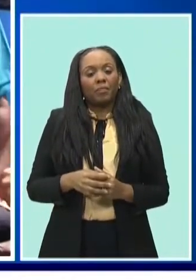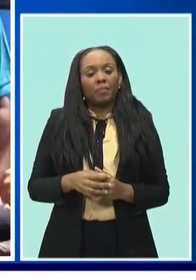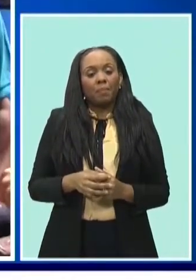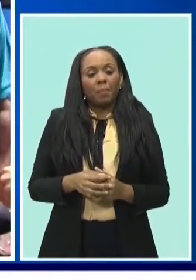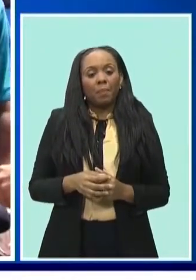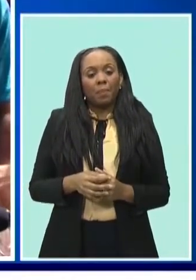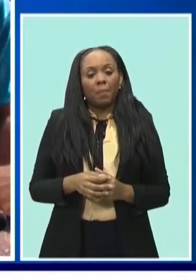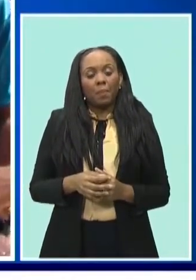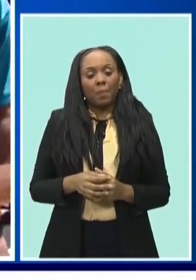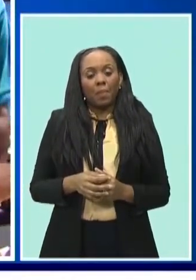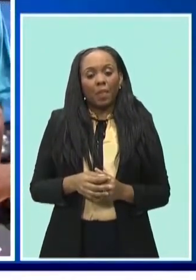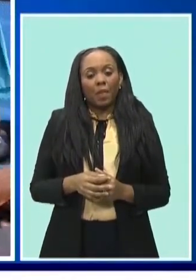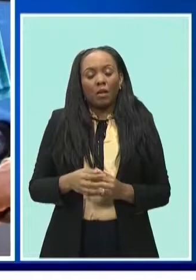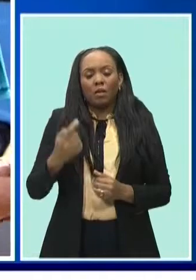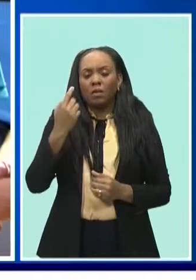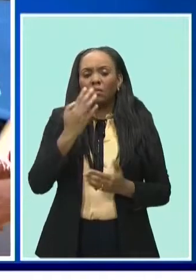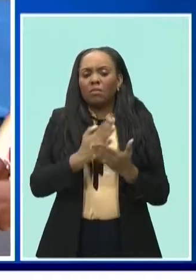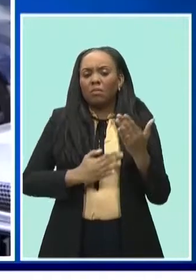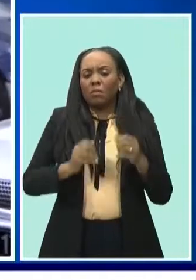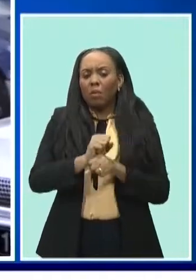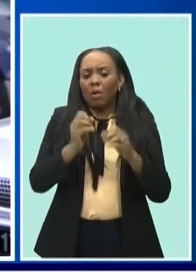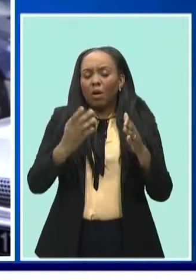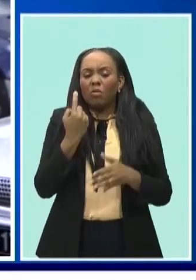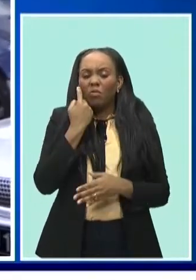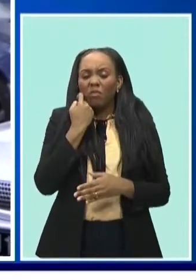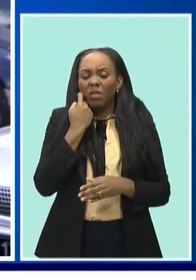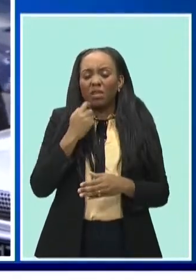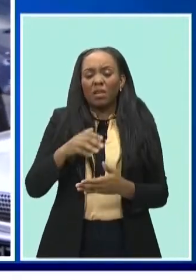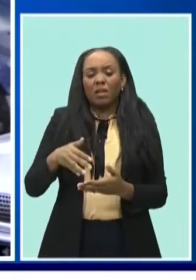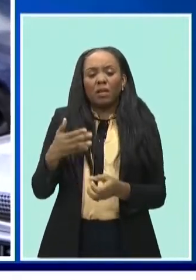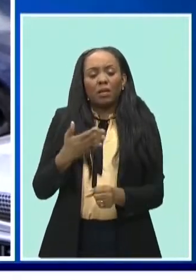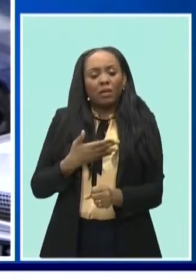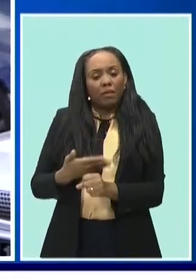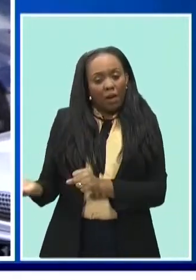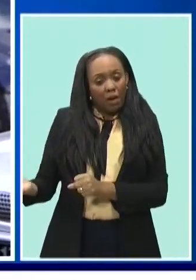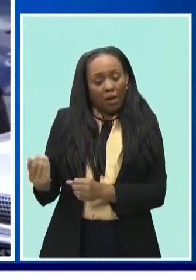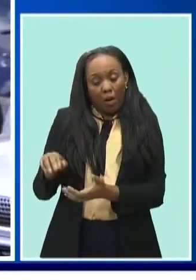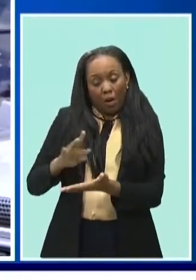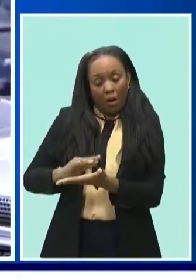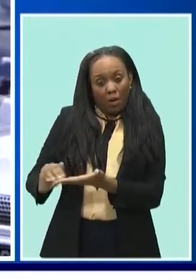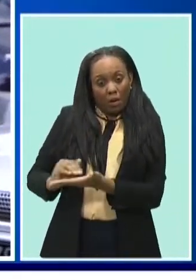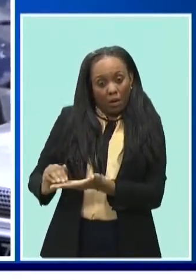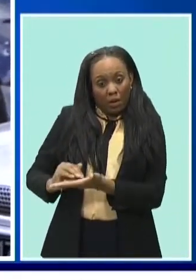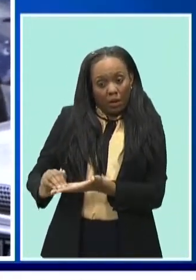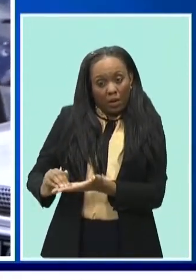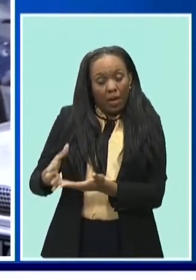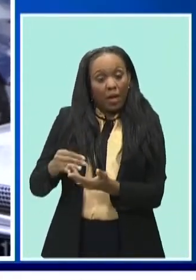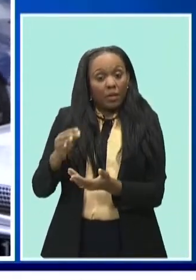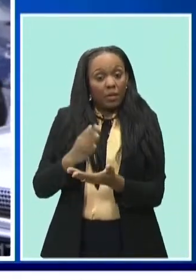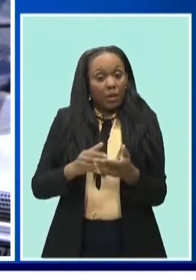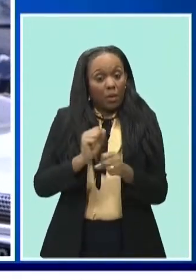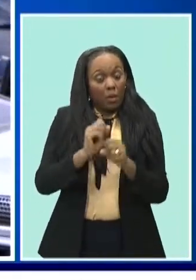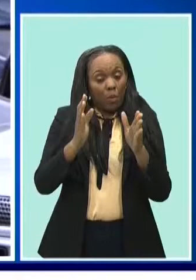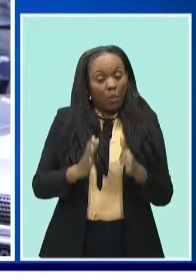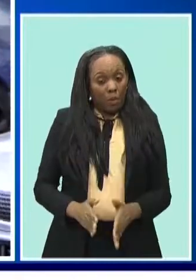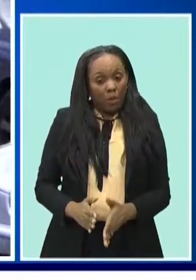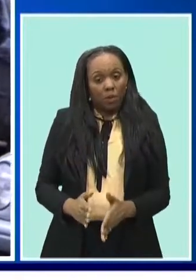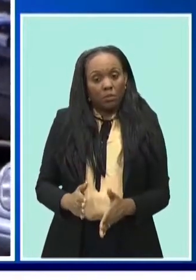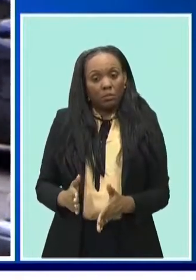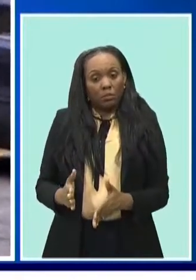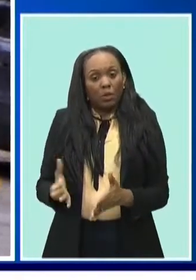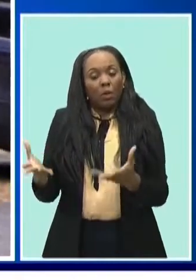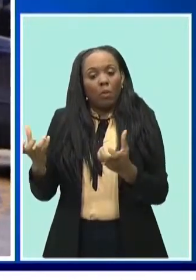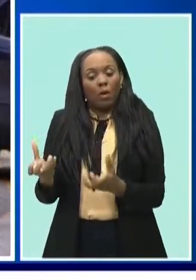some recently severed Transport Board workers who are taking the opportunity to use their severance pay to invest in T.A.P